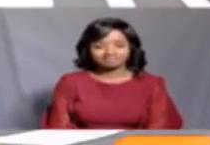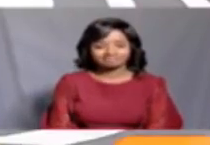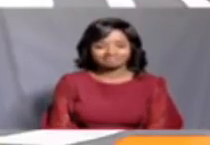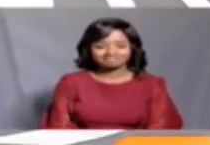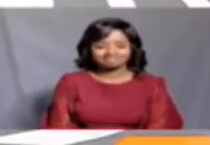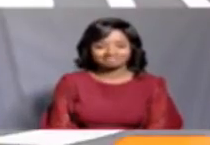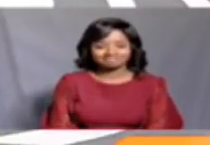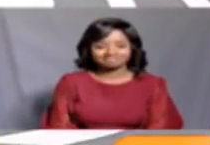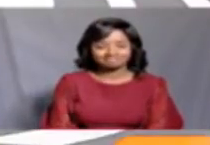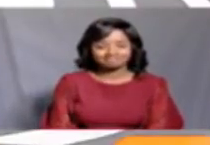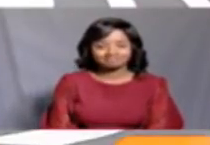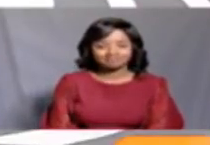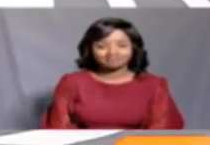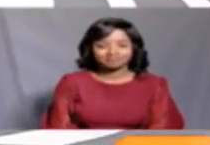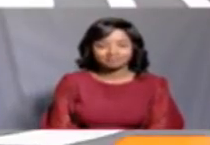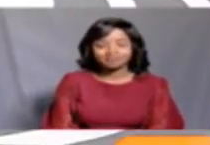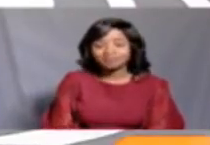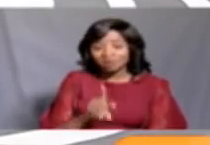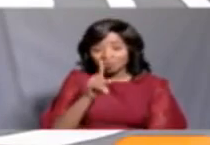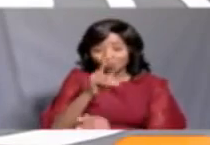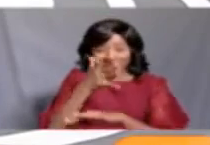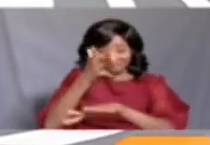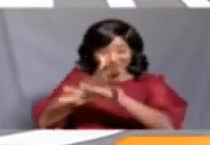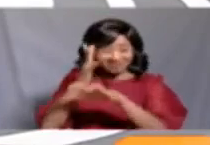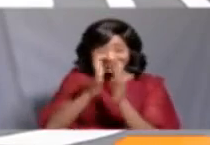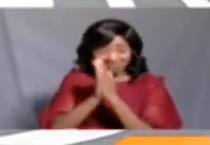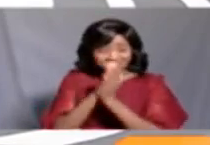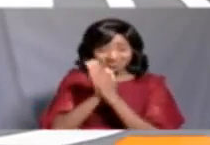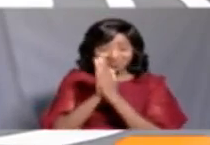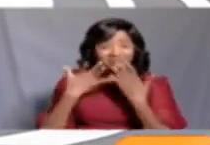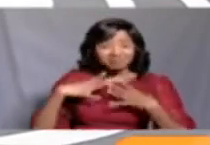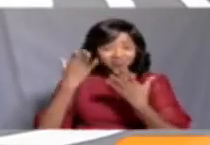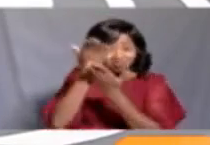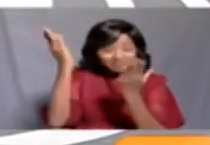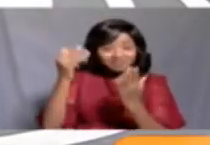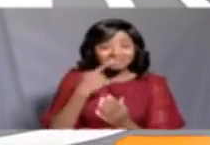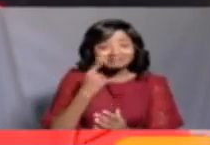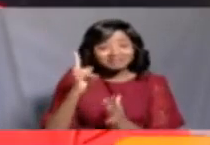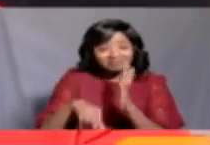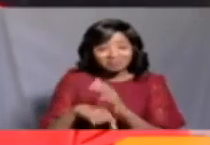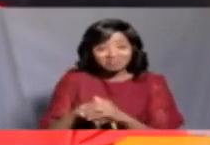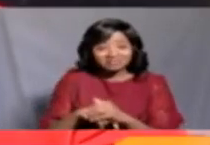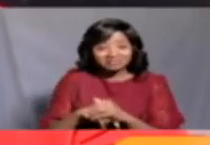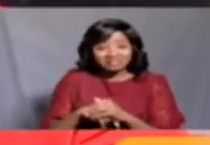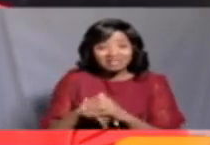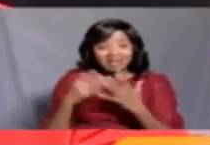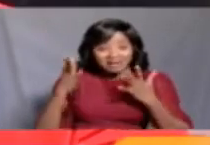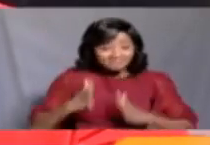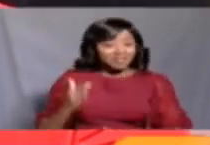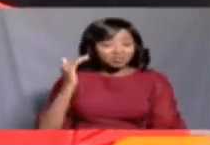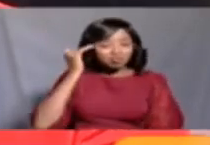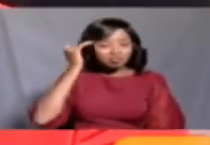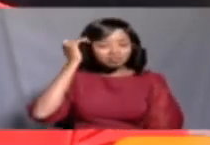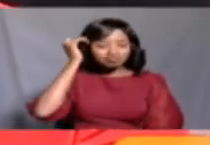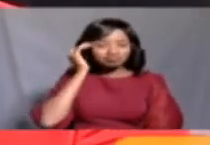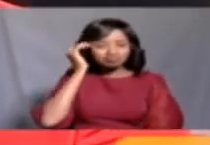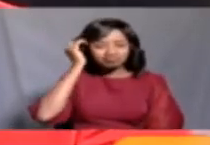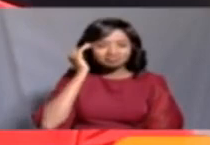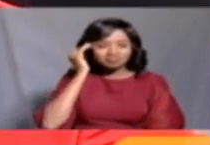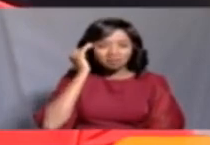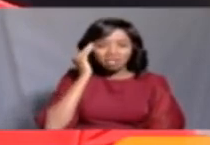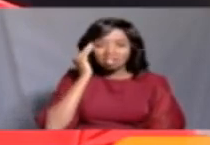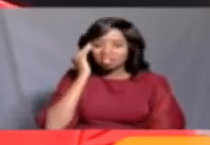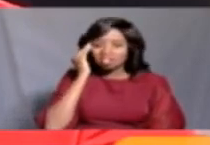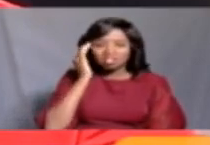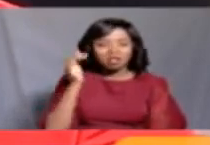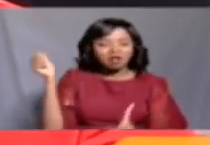one of the myths out there is that people believe people with mental illness are violent and unpredictable.